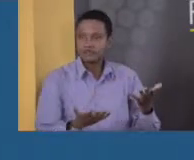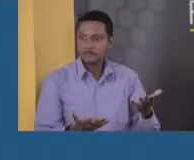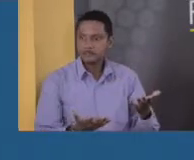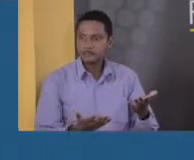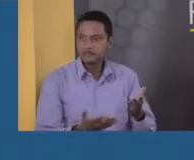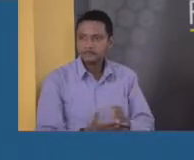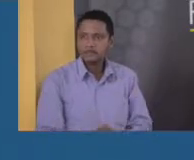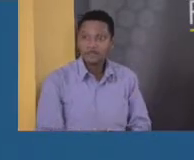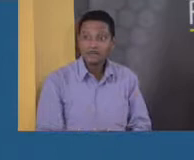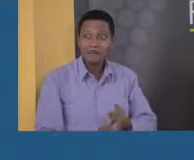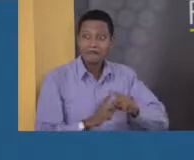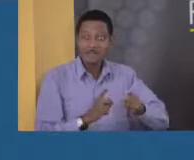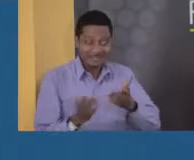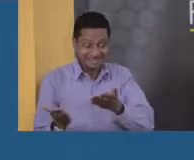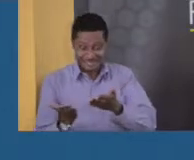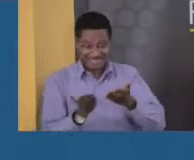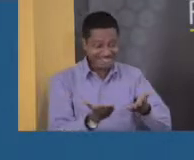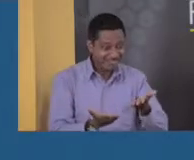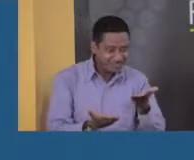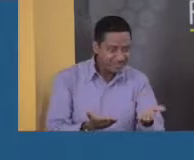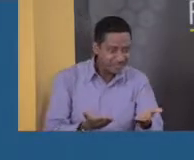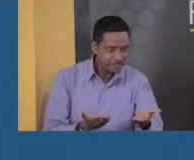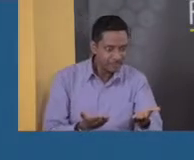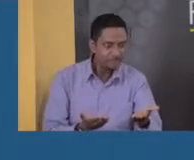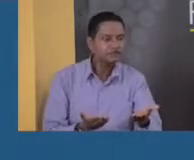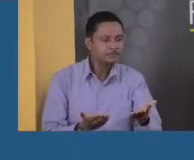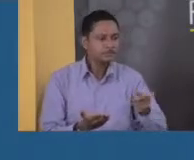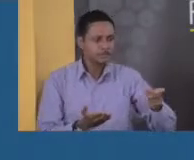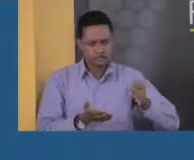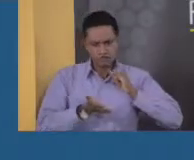Orders are transferred to